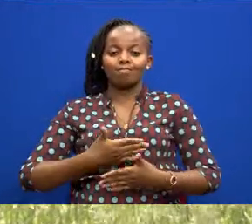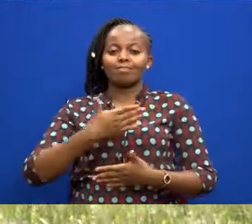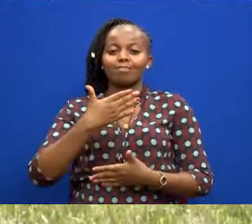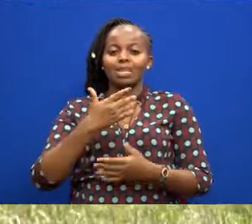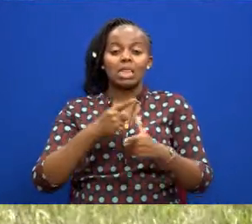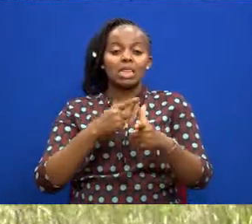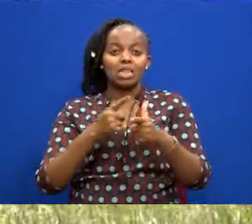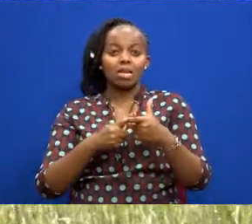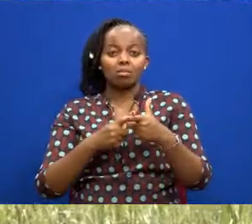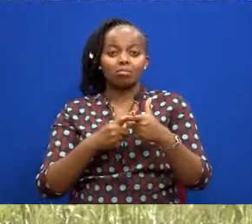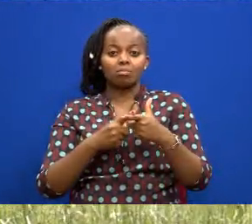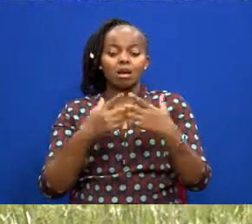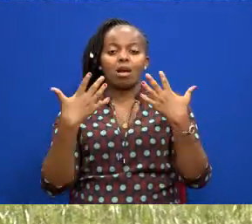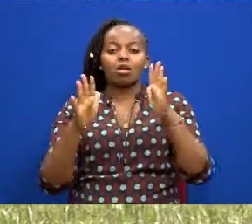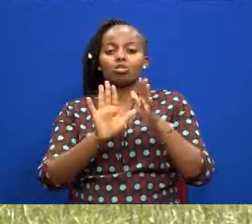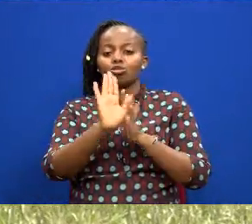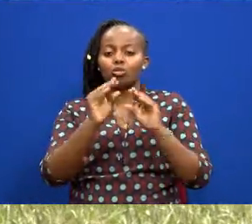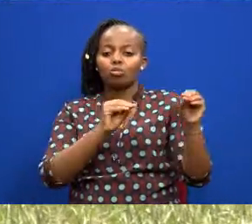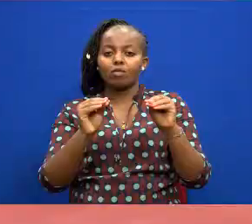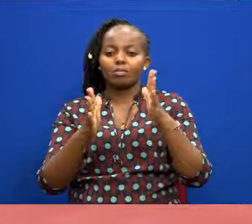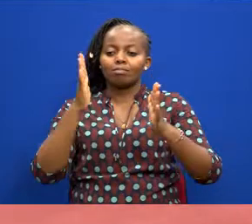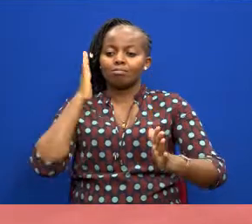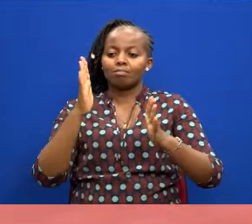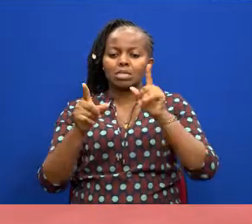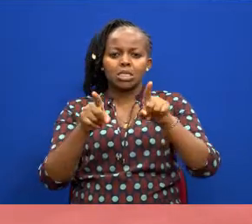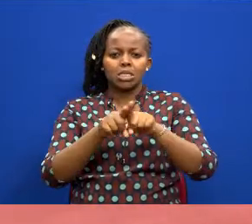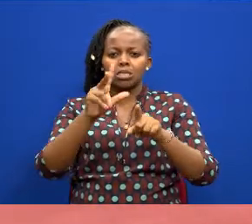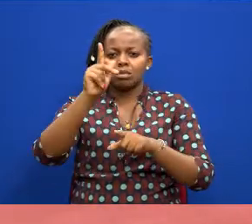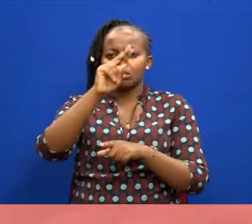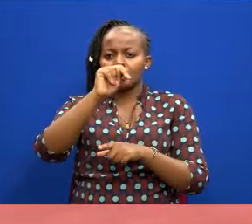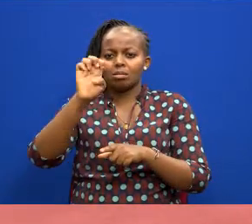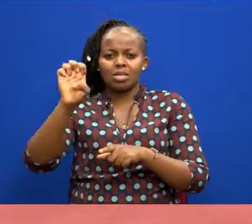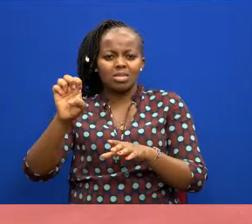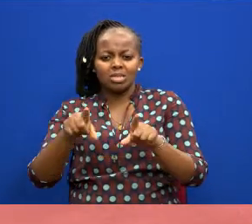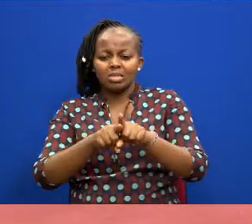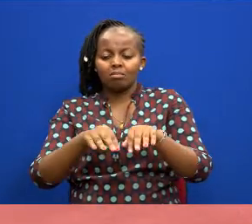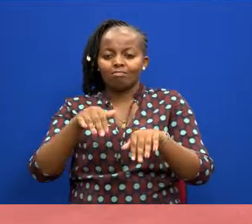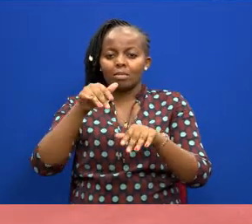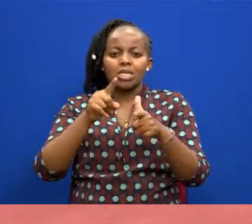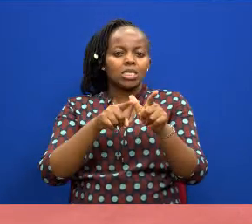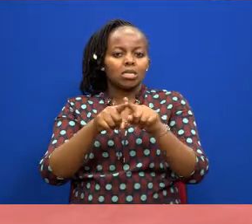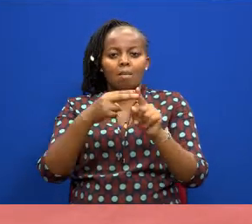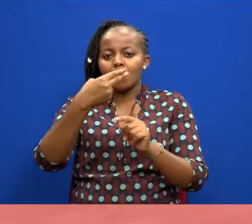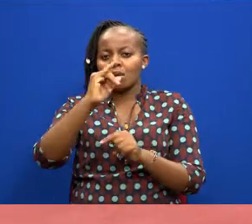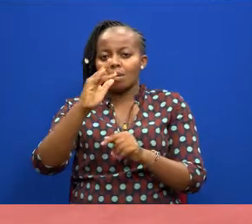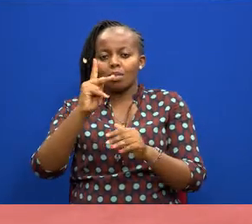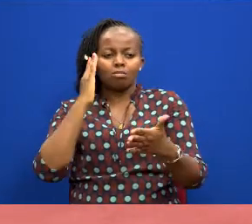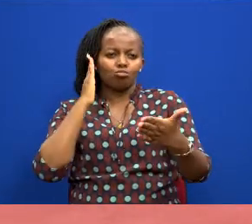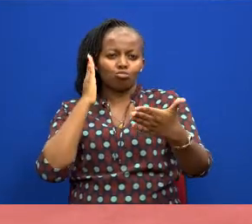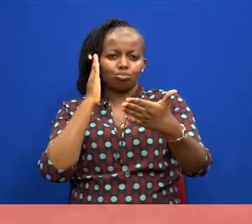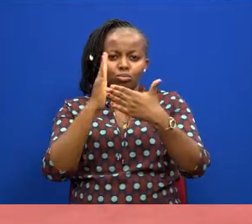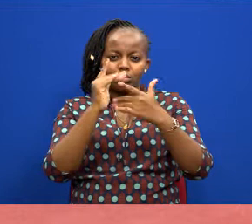posture, still driving your hands and your knees, hips flexed, and go past the finish